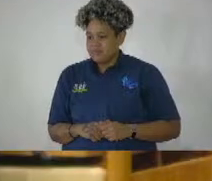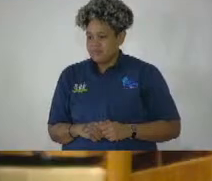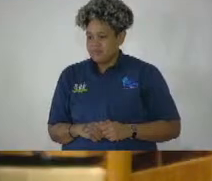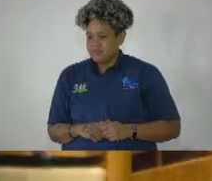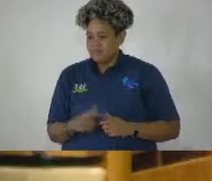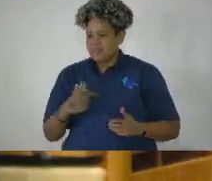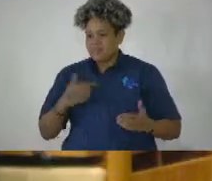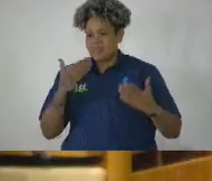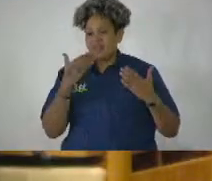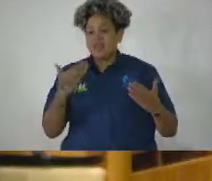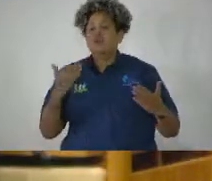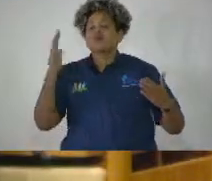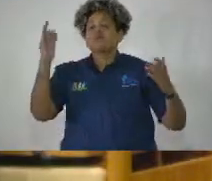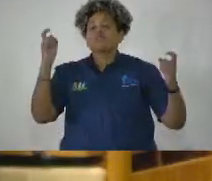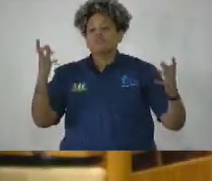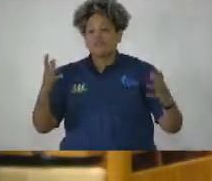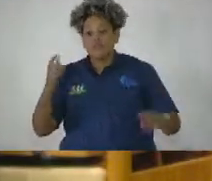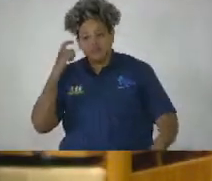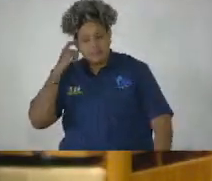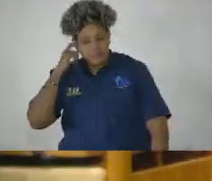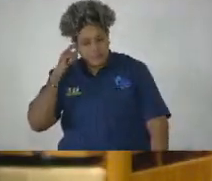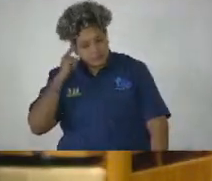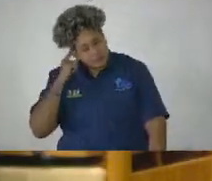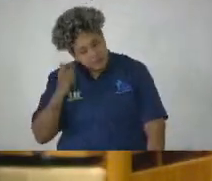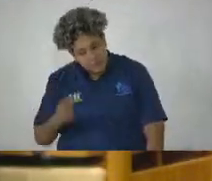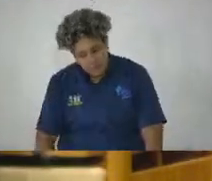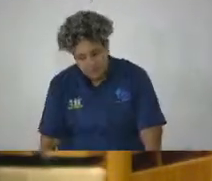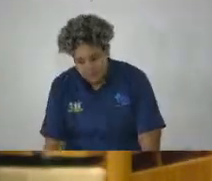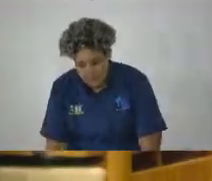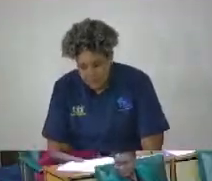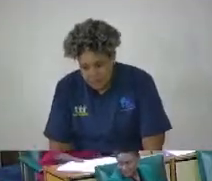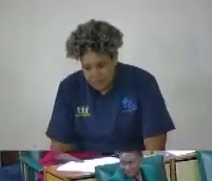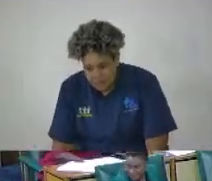I thank you, Mr. Speaker.